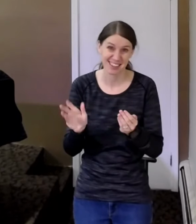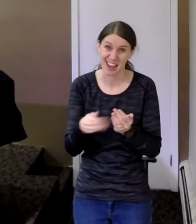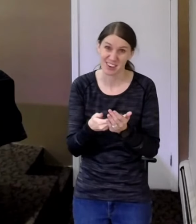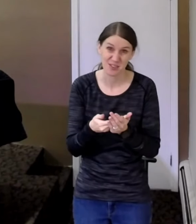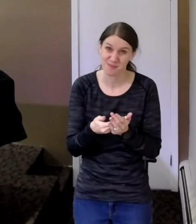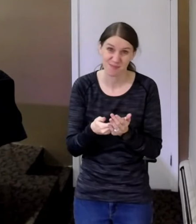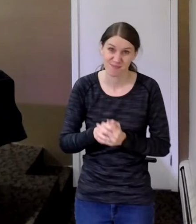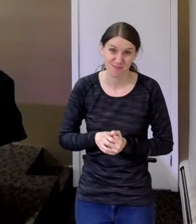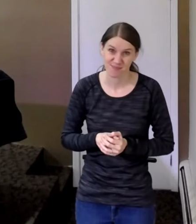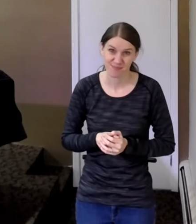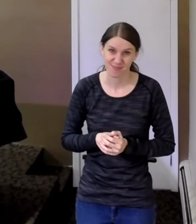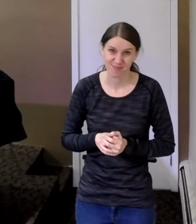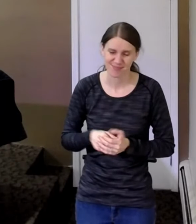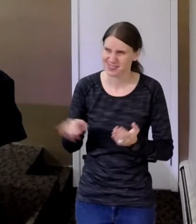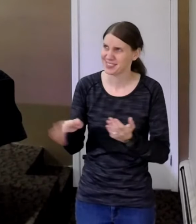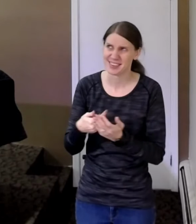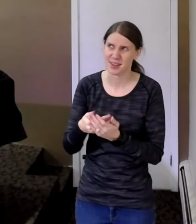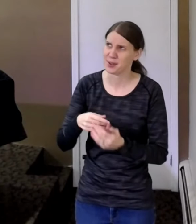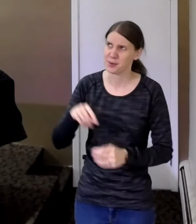There's nothing new under the sun.